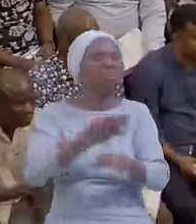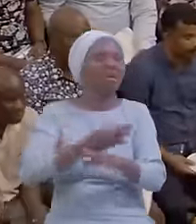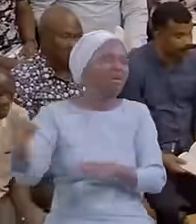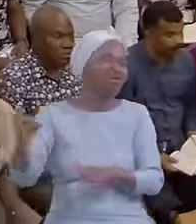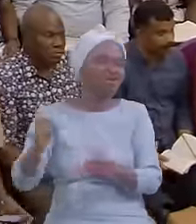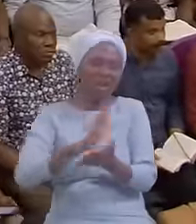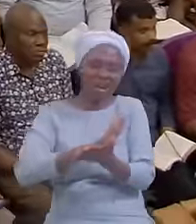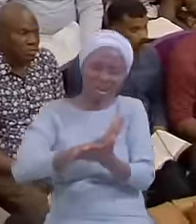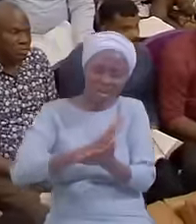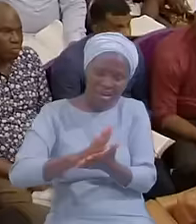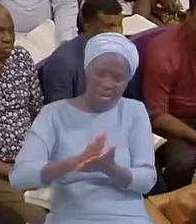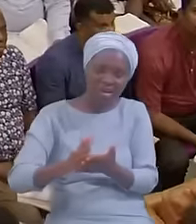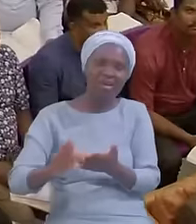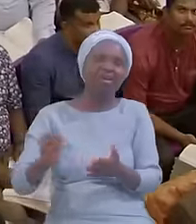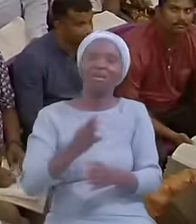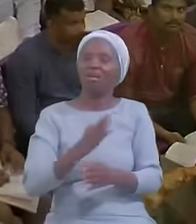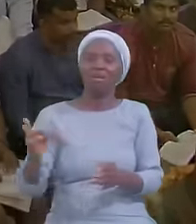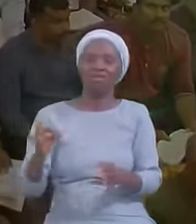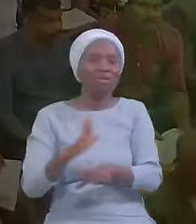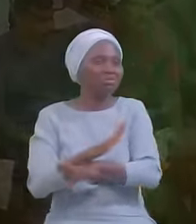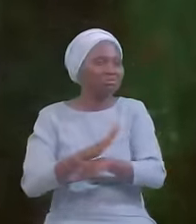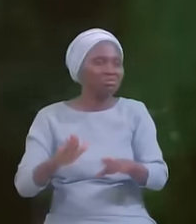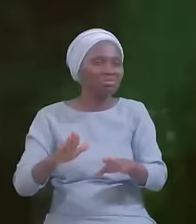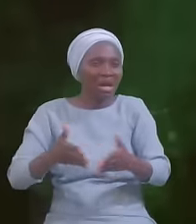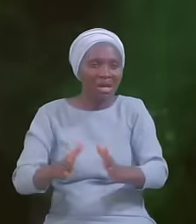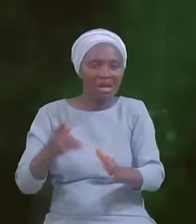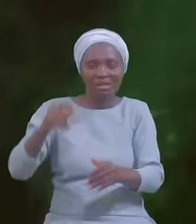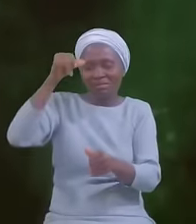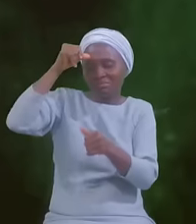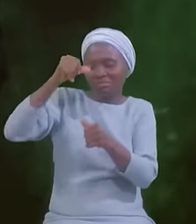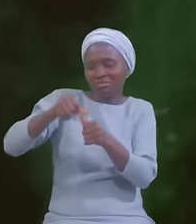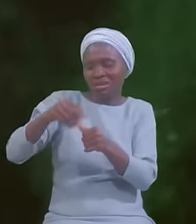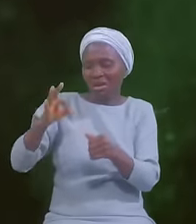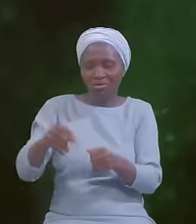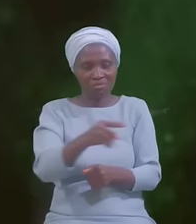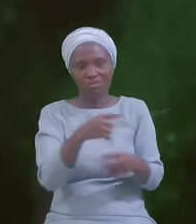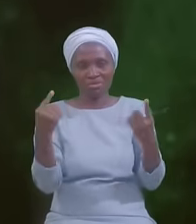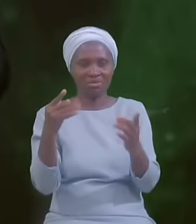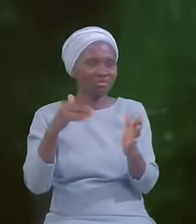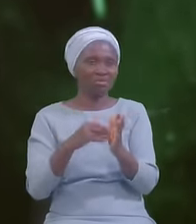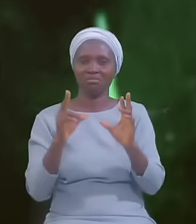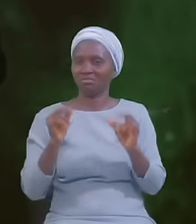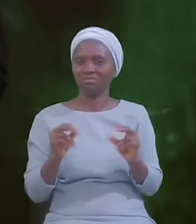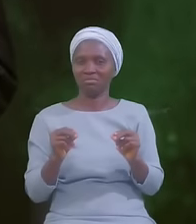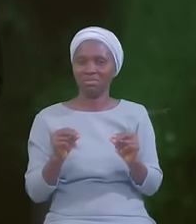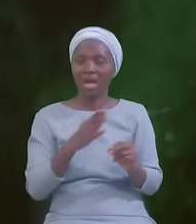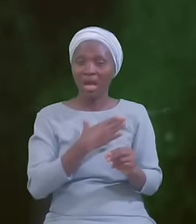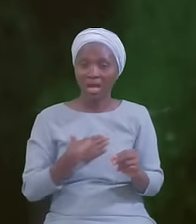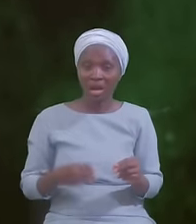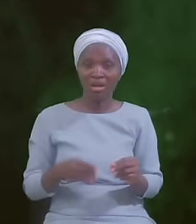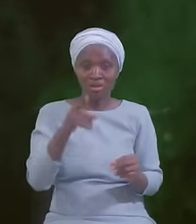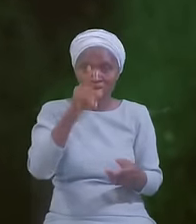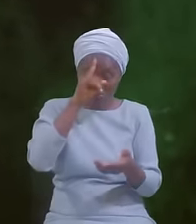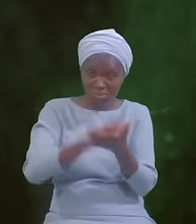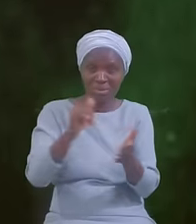up. And he doesn't even allow the remembrance of those sins anymore. And if you need that, all you